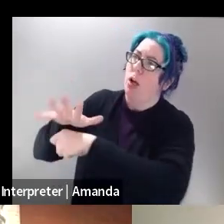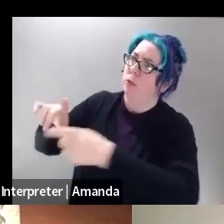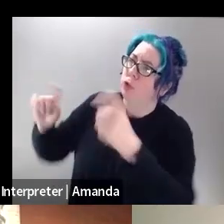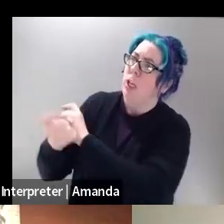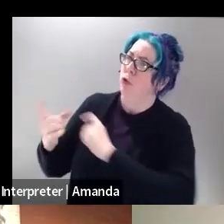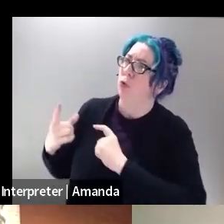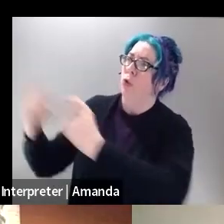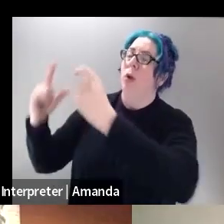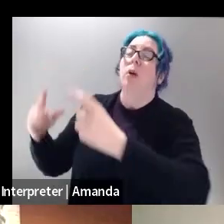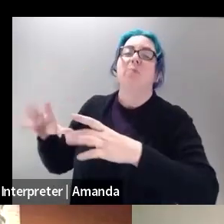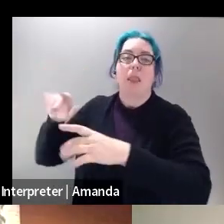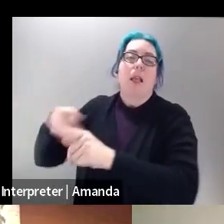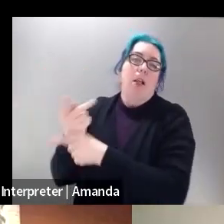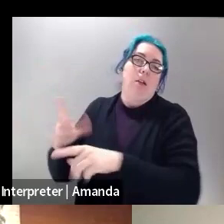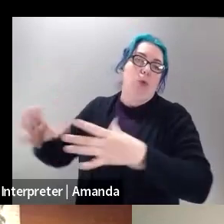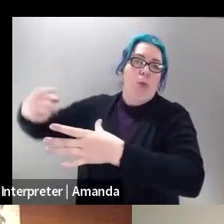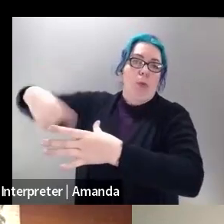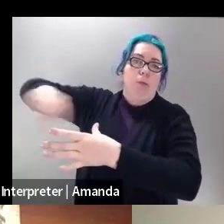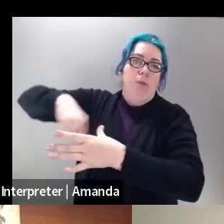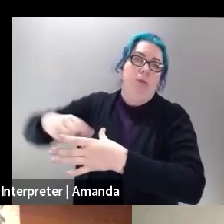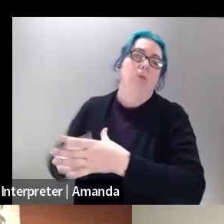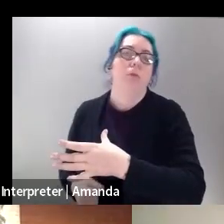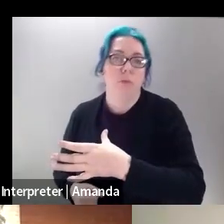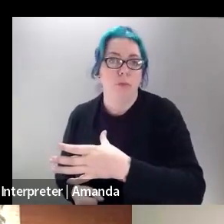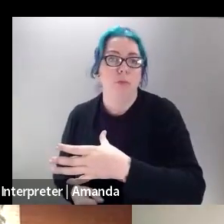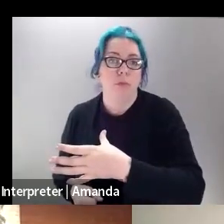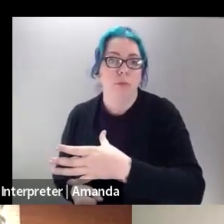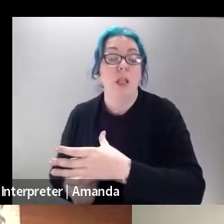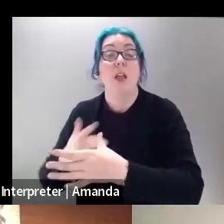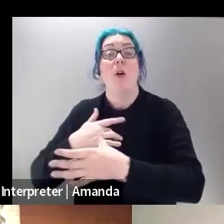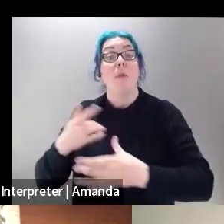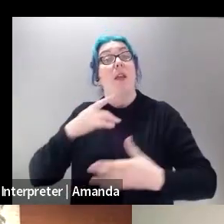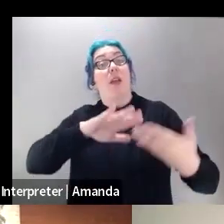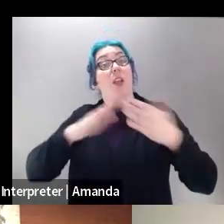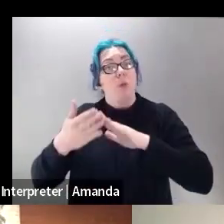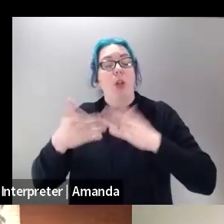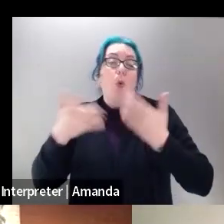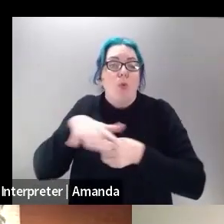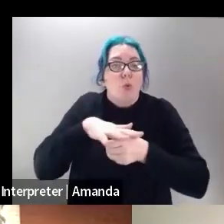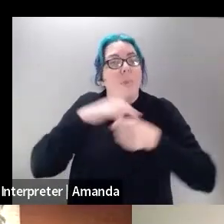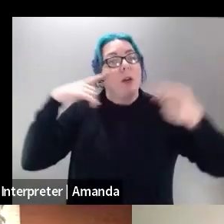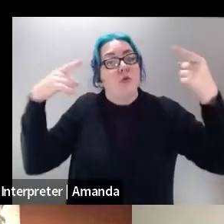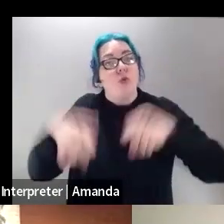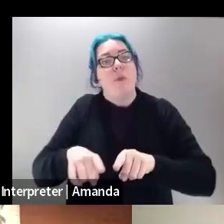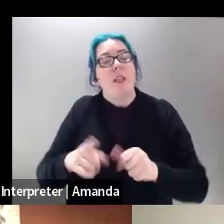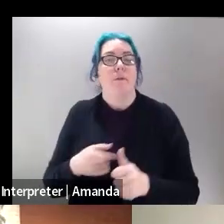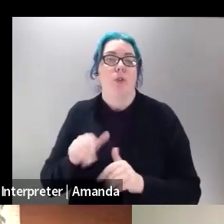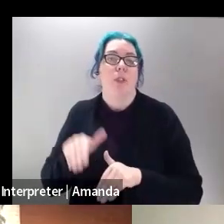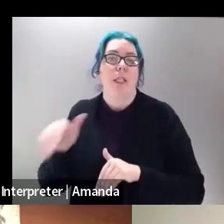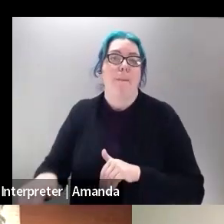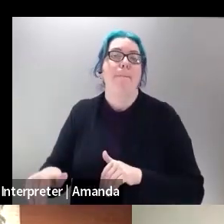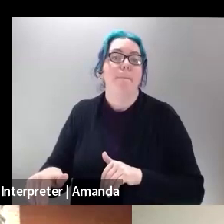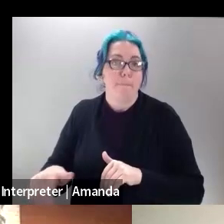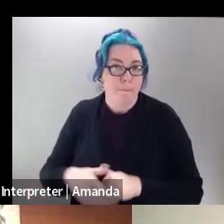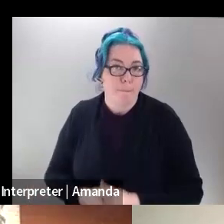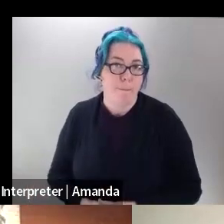community agreement is a way for a group to come together to begin. So for directors who want to lead